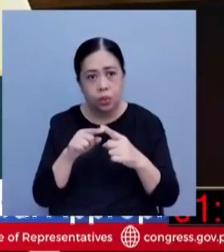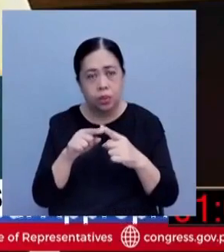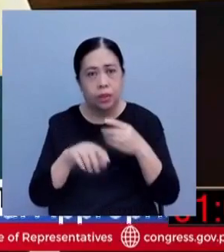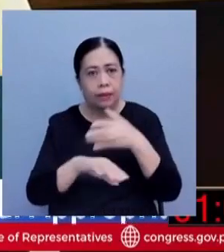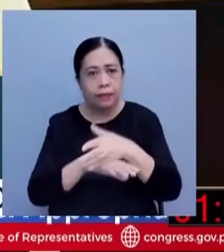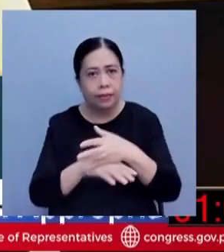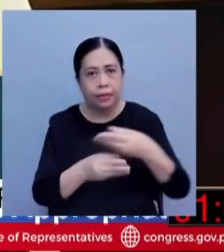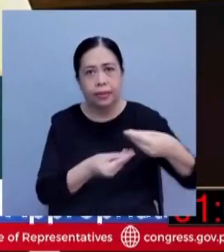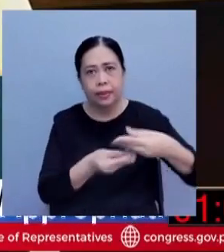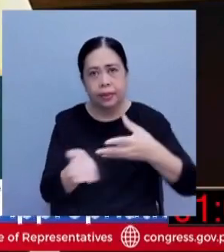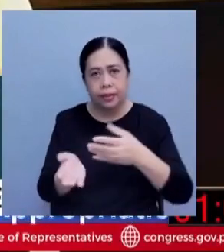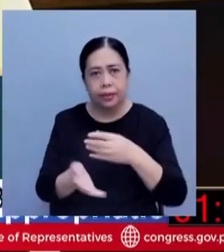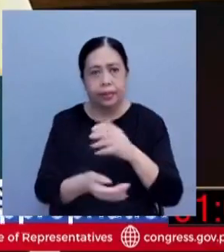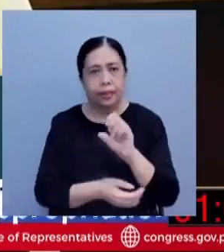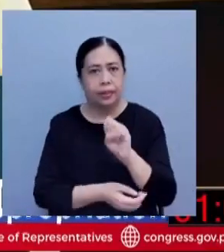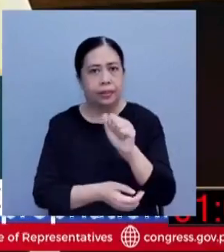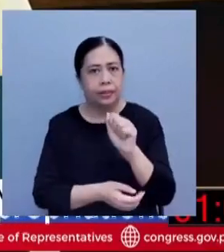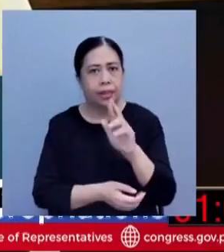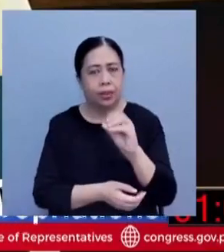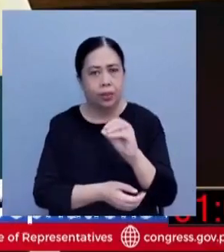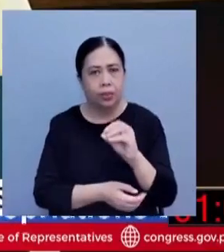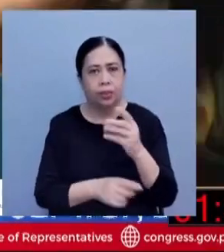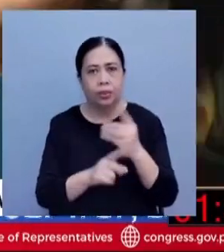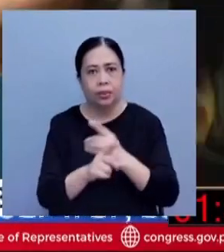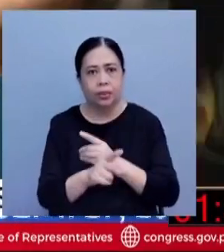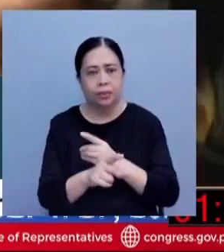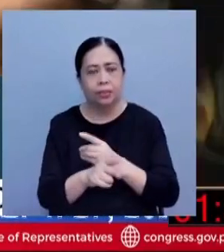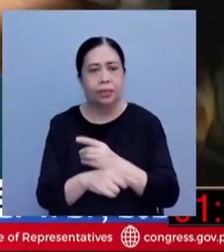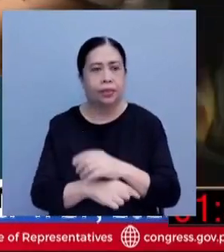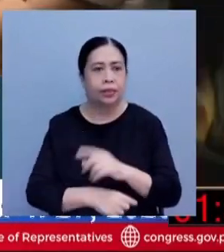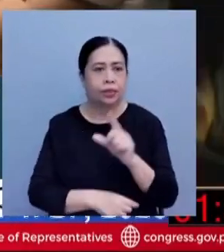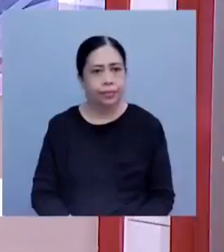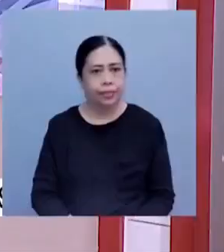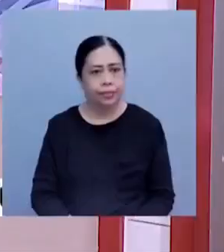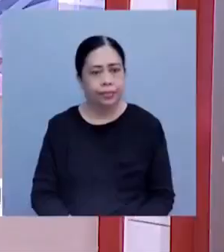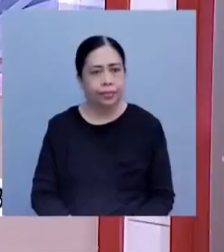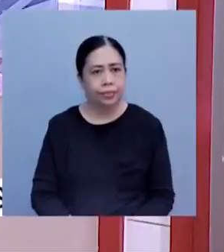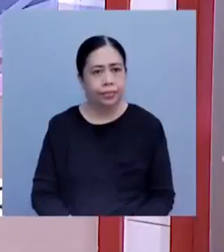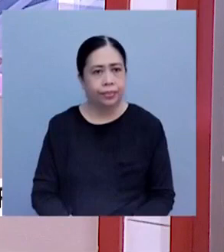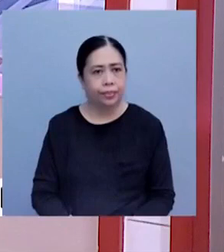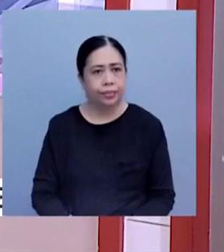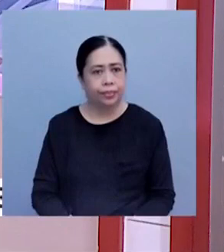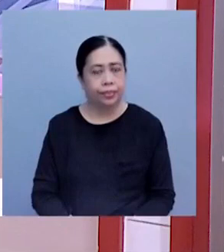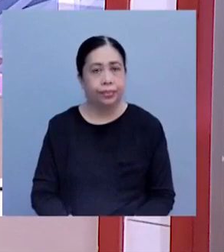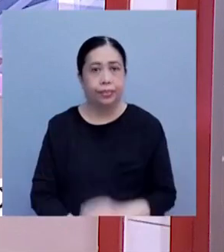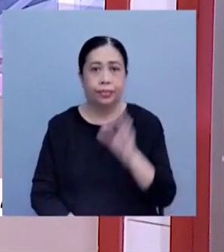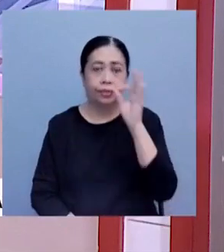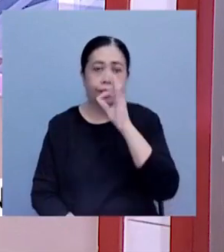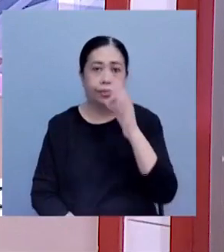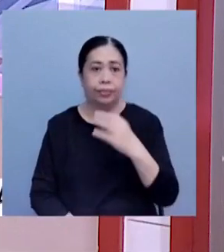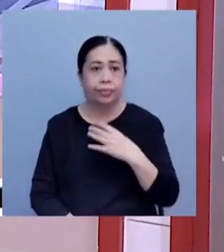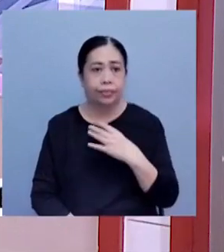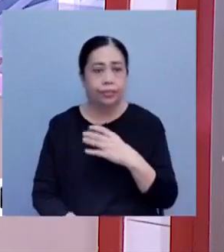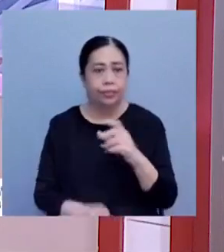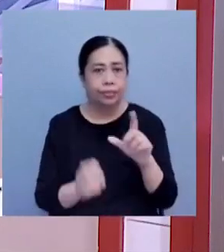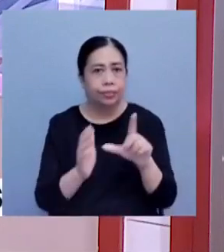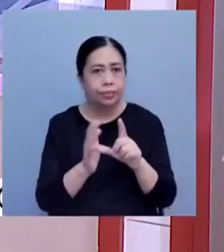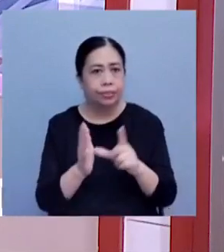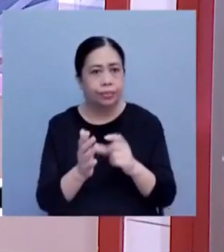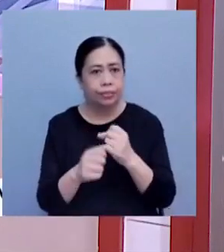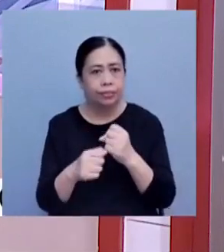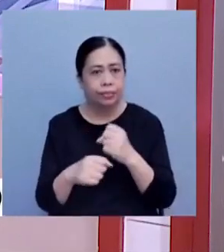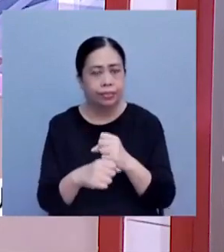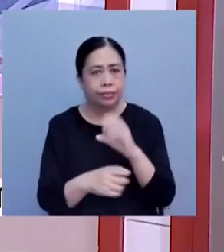the release of the SARO in December 13, 2023. A Philippine lawmaker gives his assurance confidential